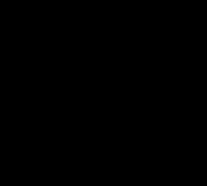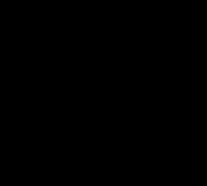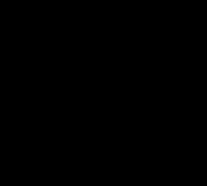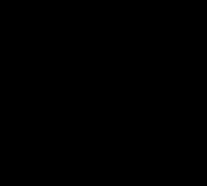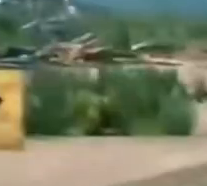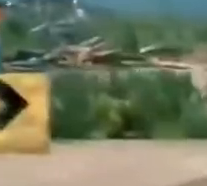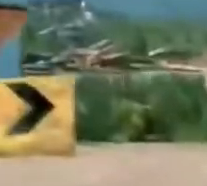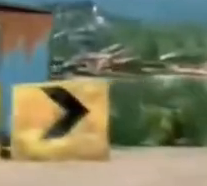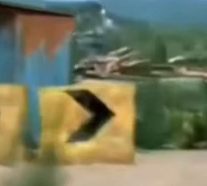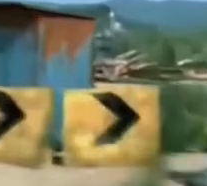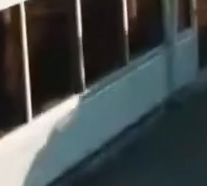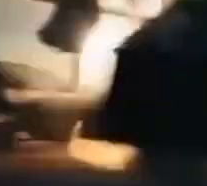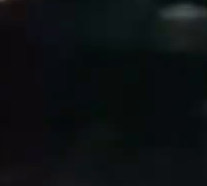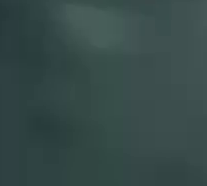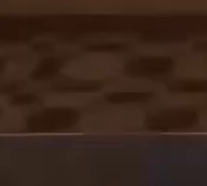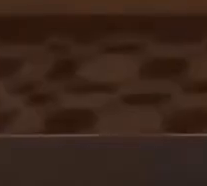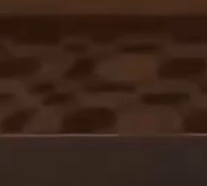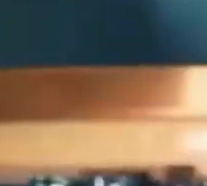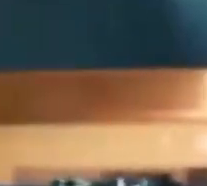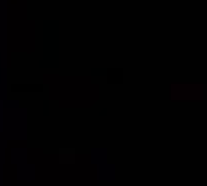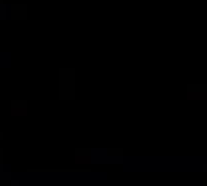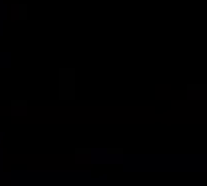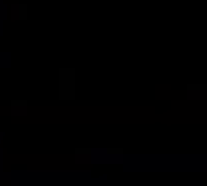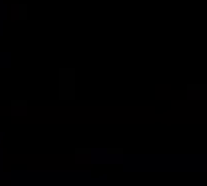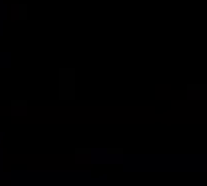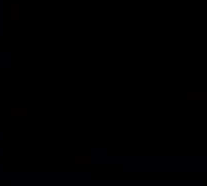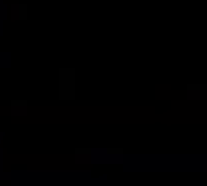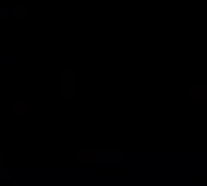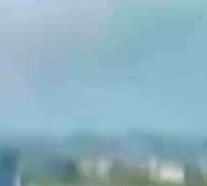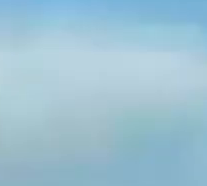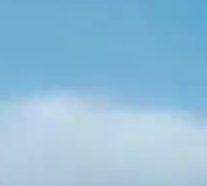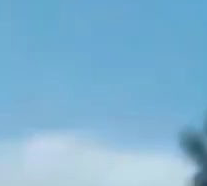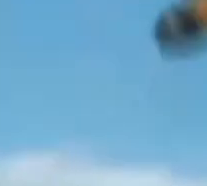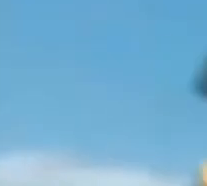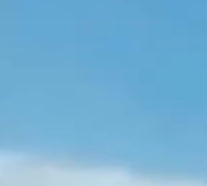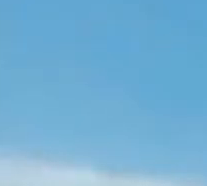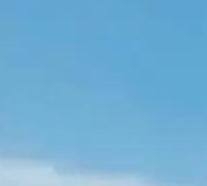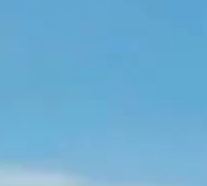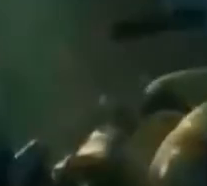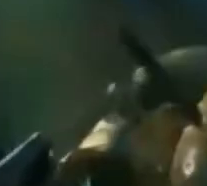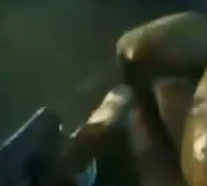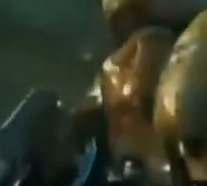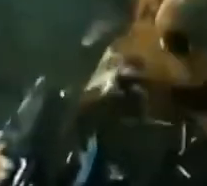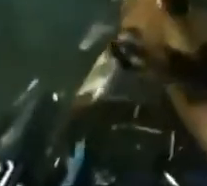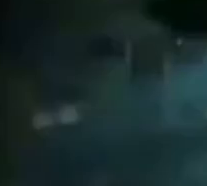I was trying to take these guys down. But they framed me.